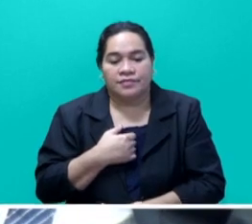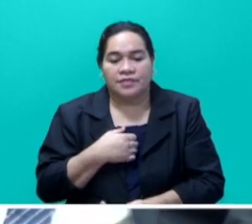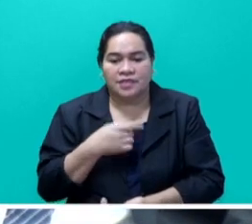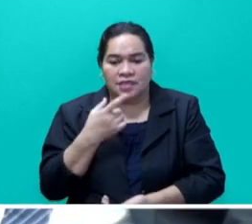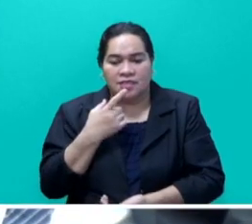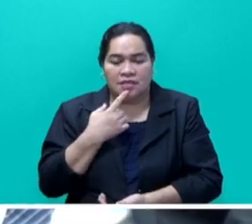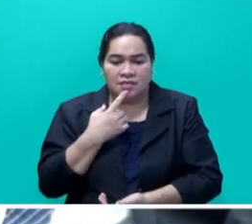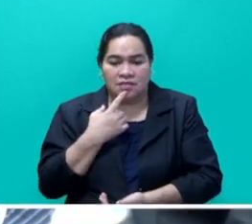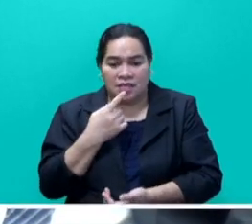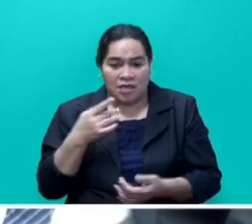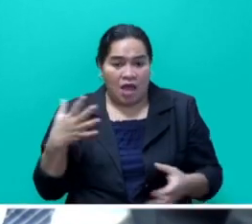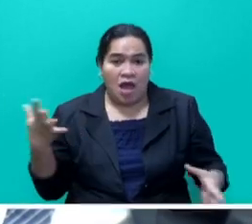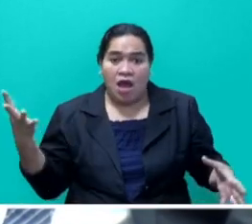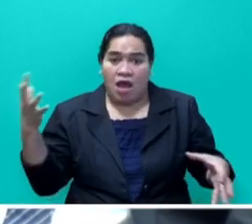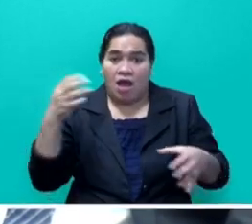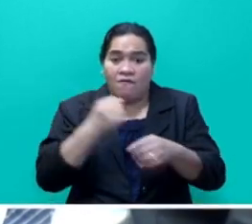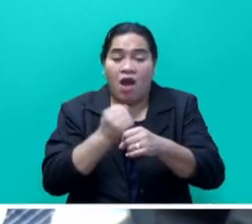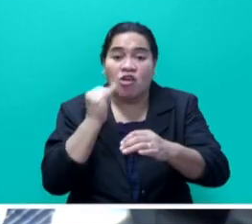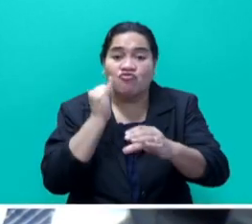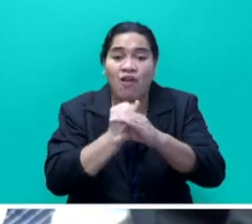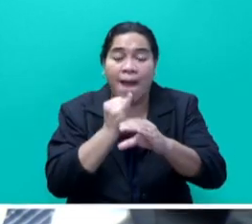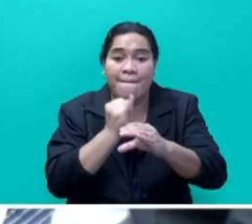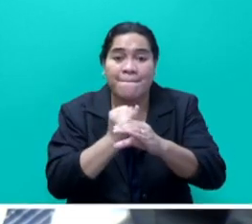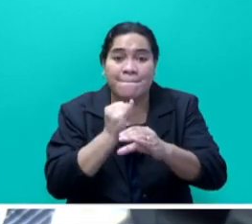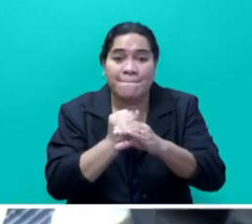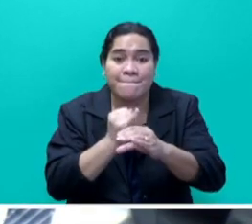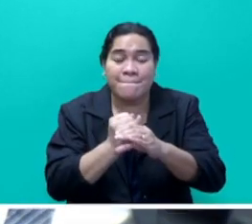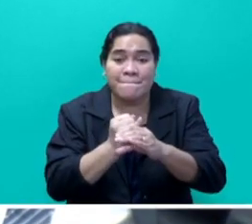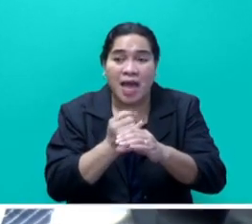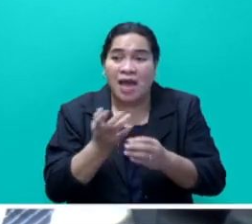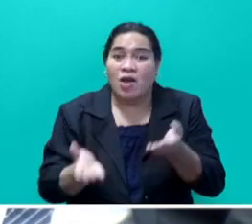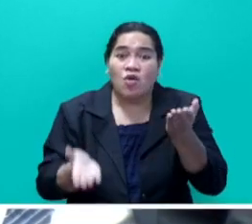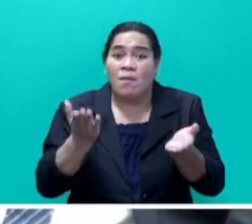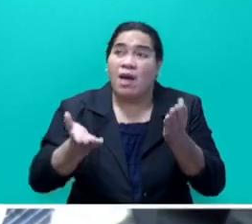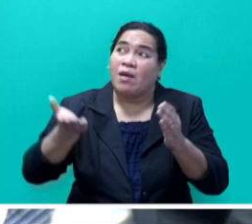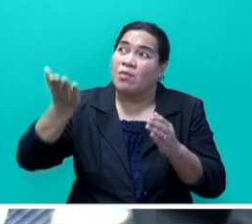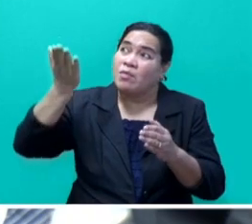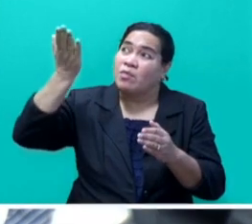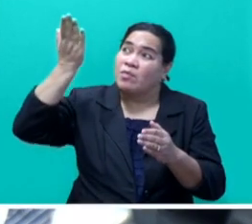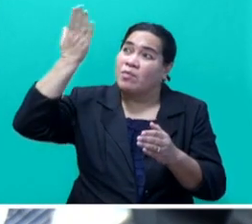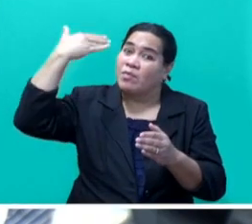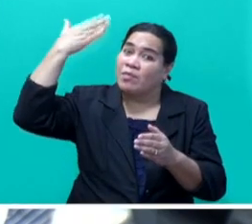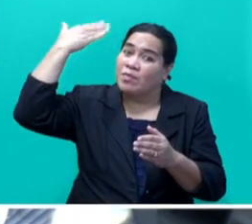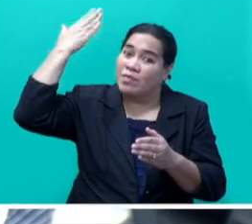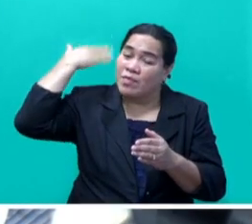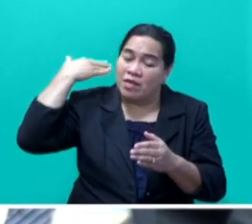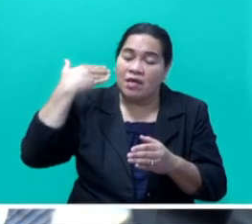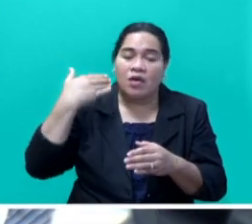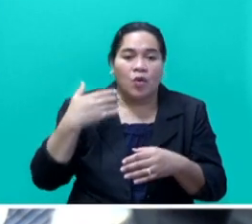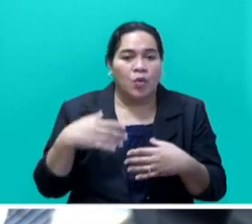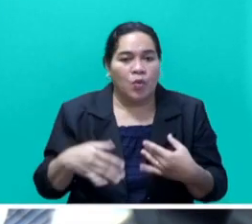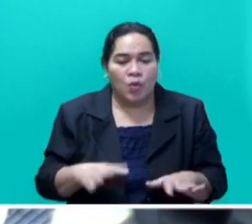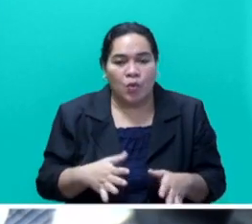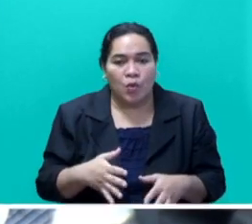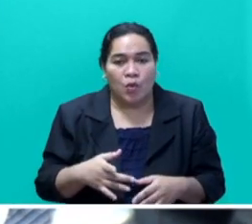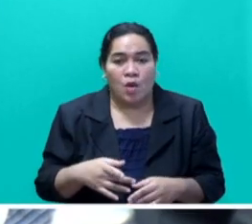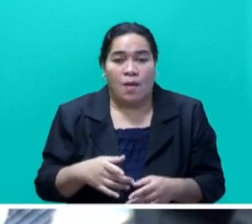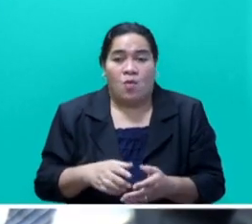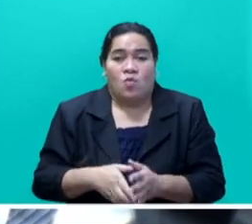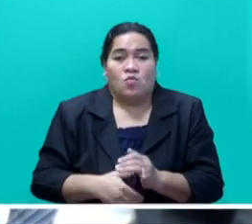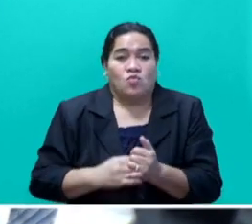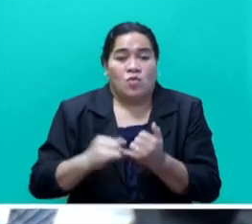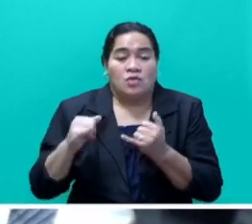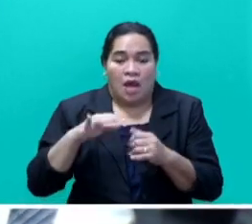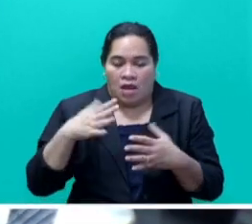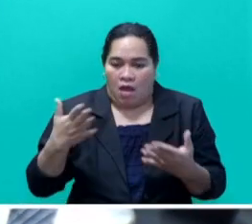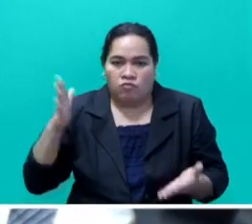overall crime recorded during the period as compared to previous years, particularly the year before, recorded a